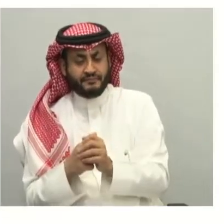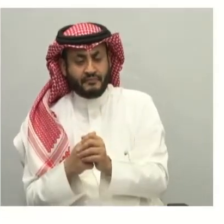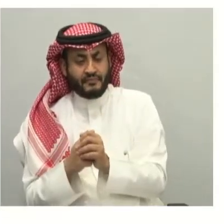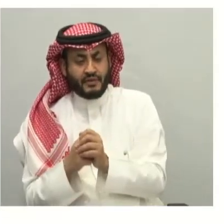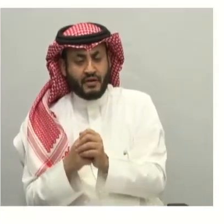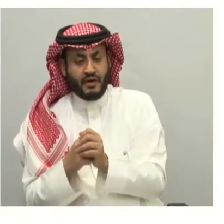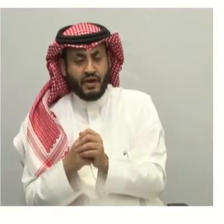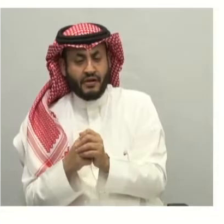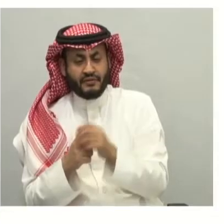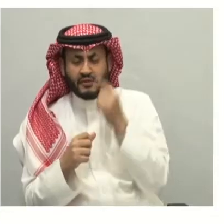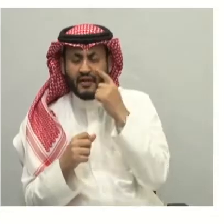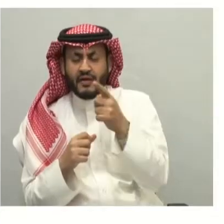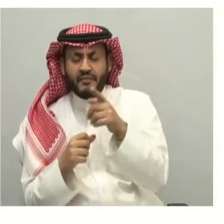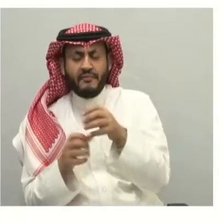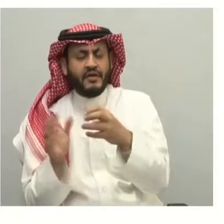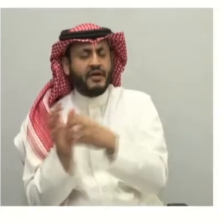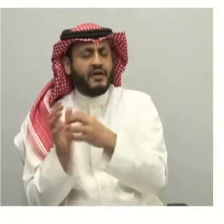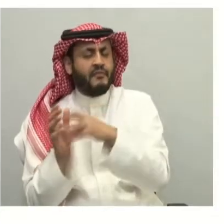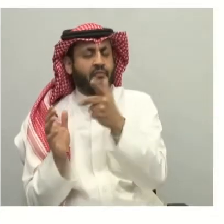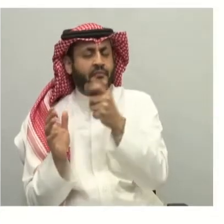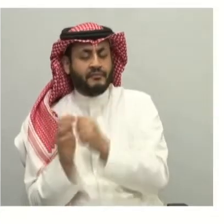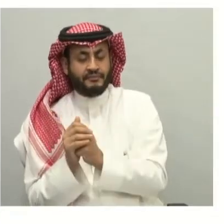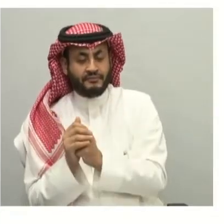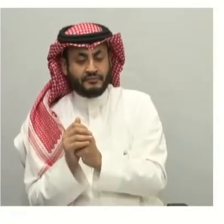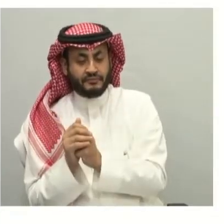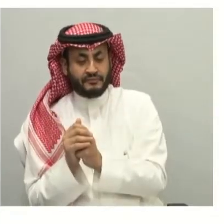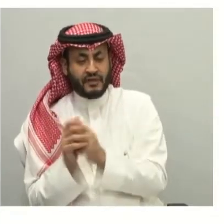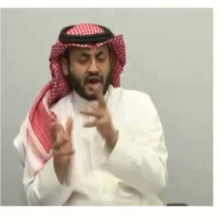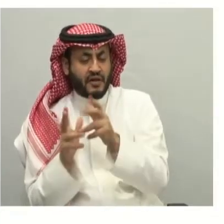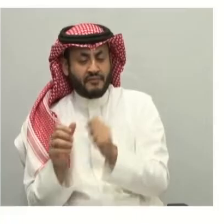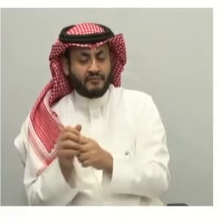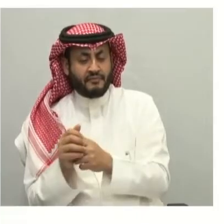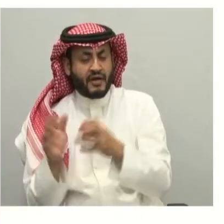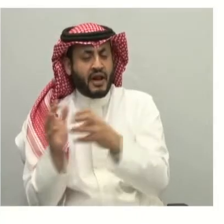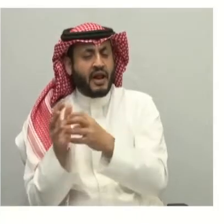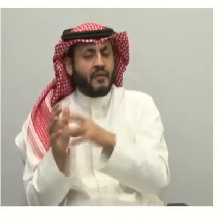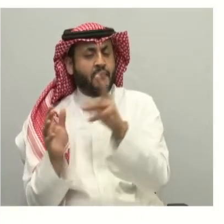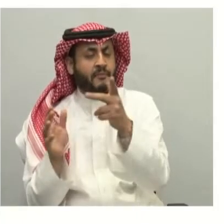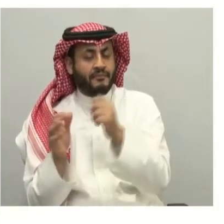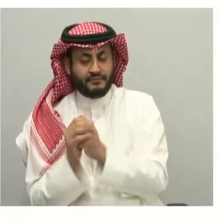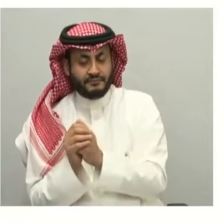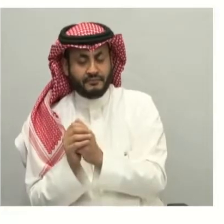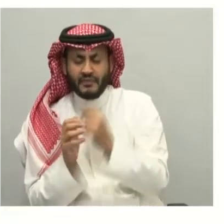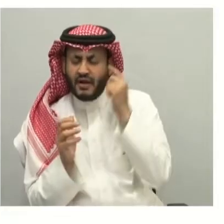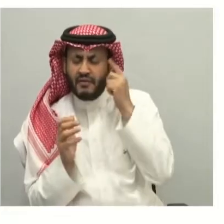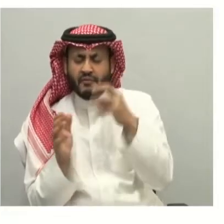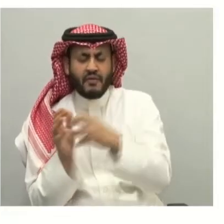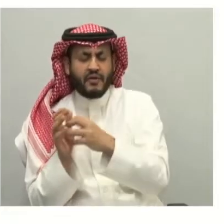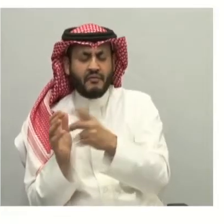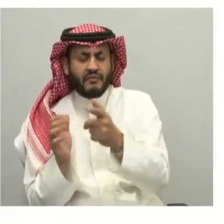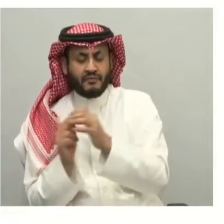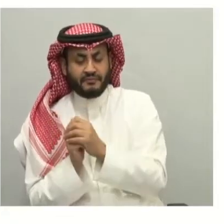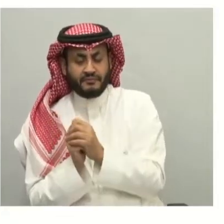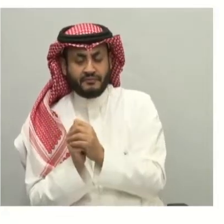that imagine that you're going to these places. Okay, so let's talk about them. Where are they? What do you think? Where